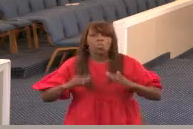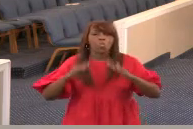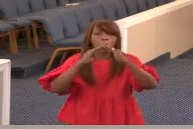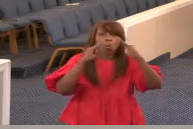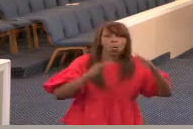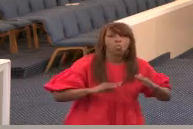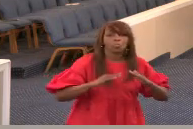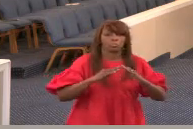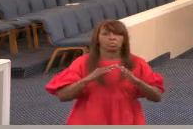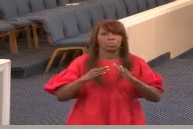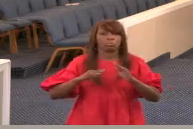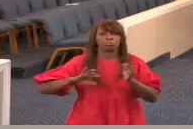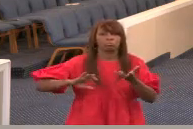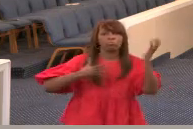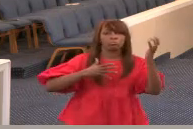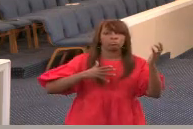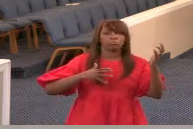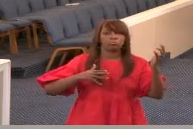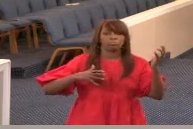storm.